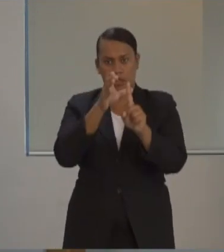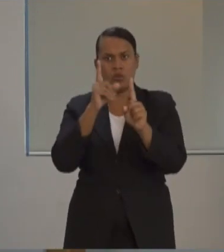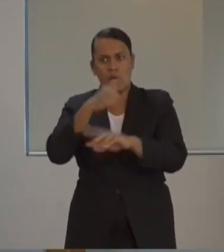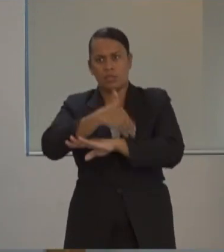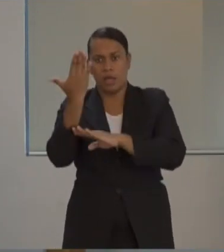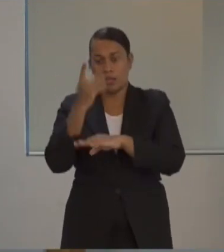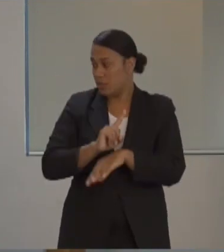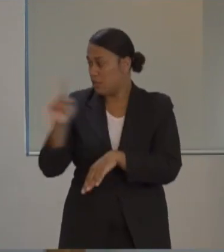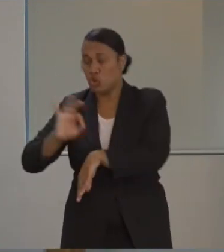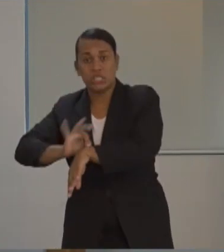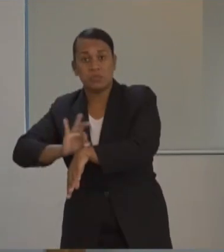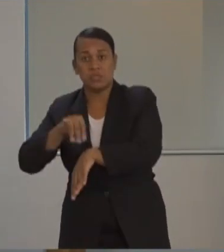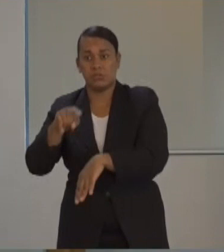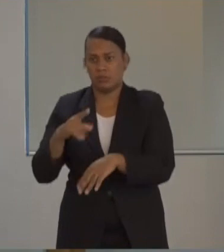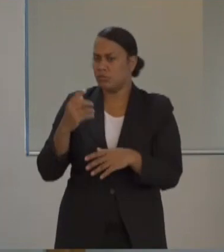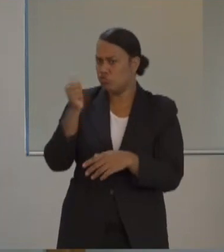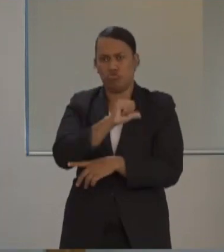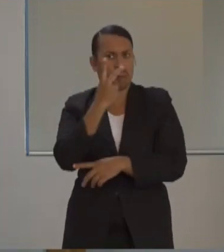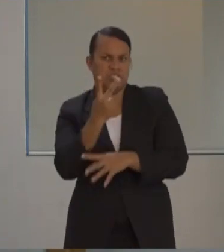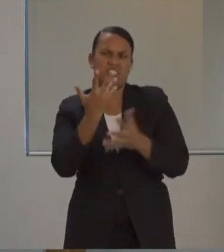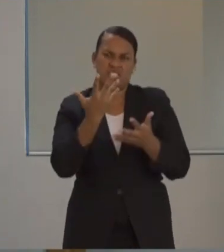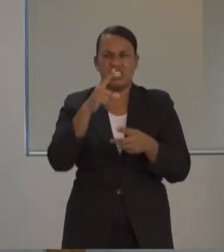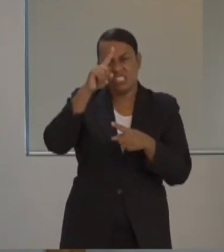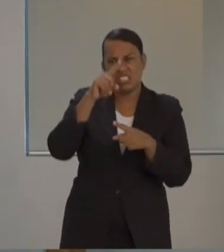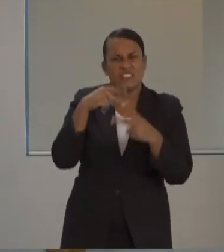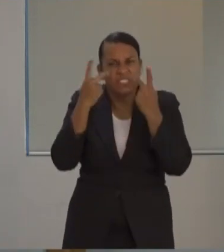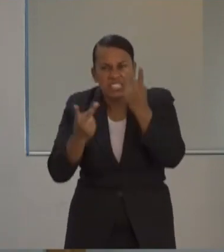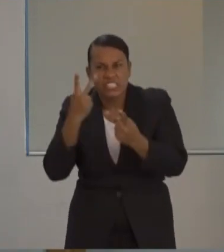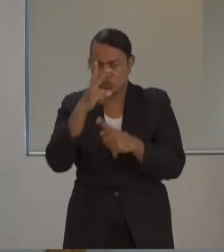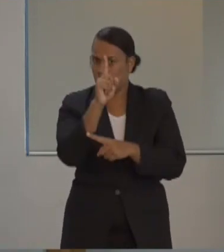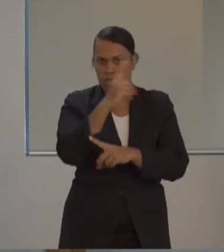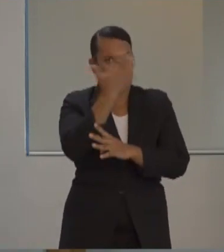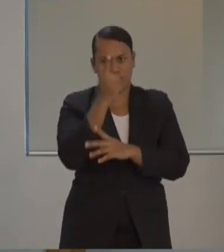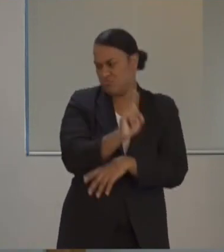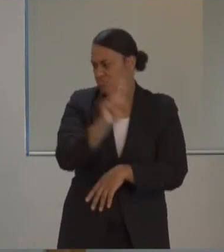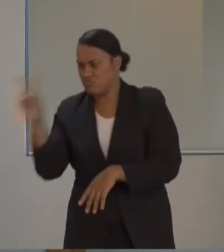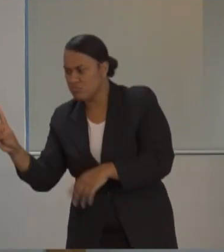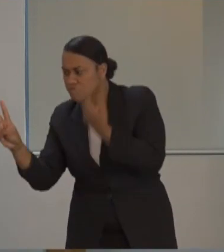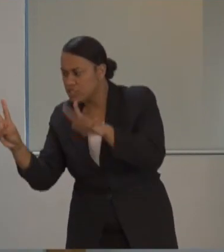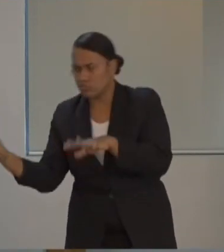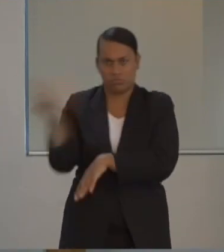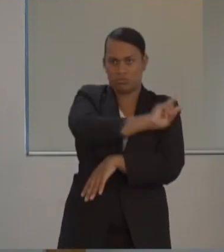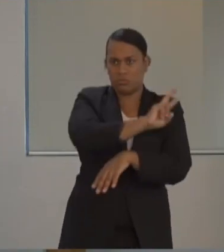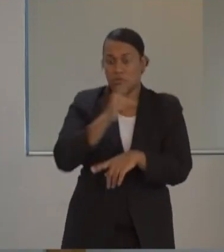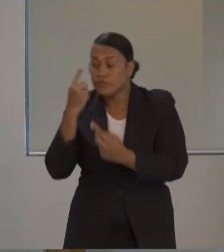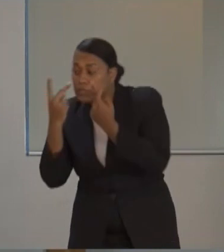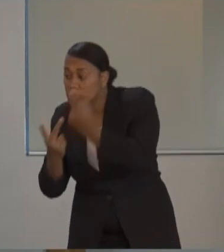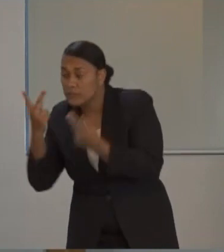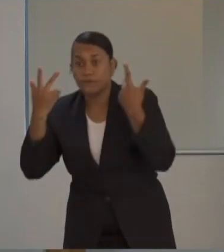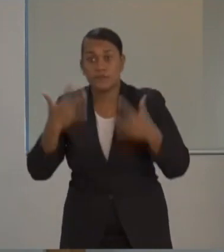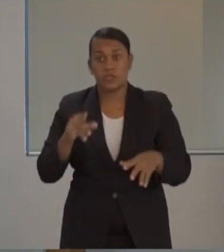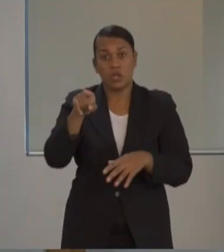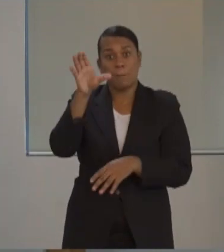visitation window will only be one hour. Visitors will enter facilities at one at a time. And